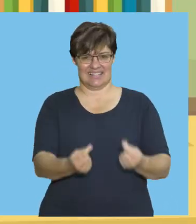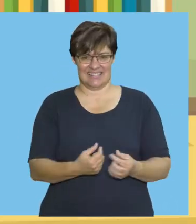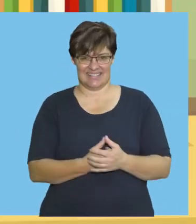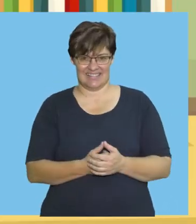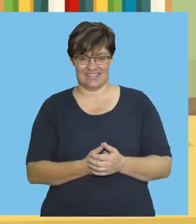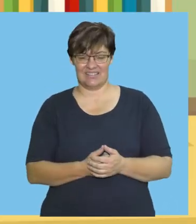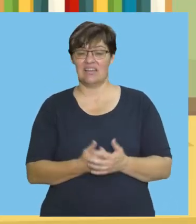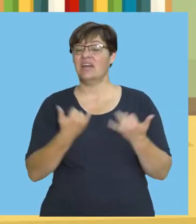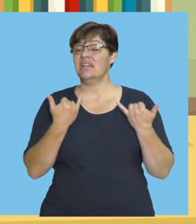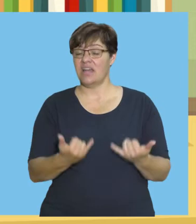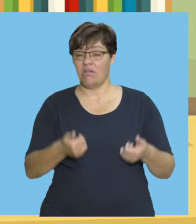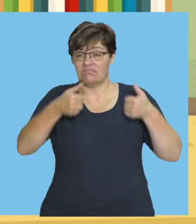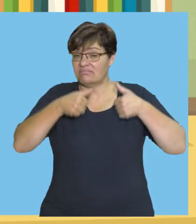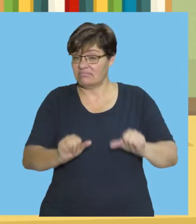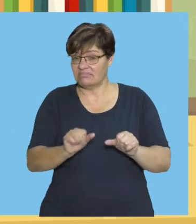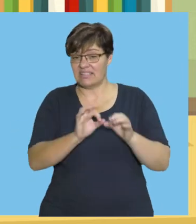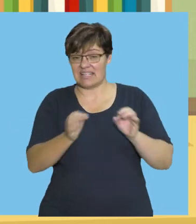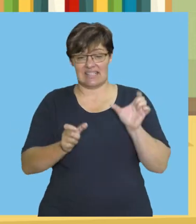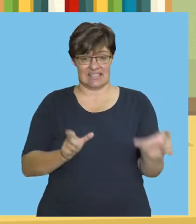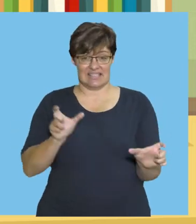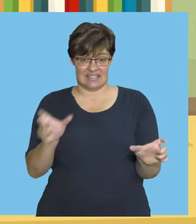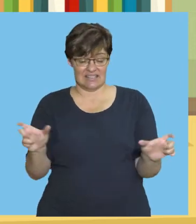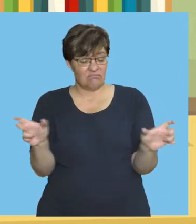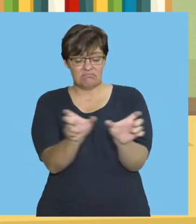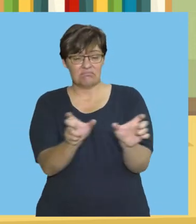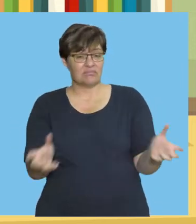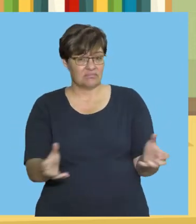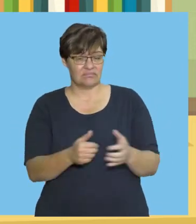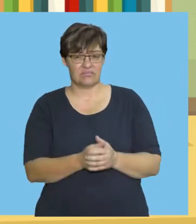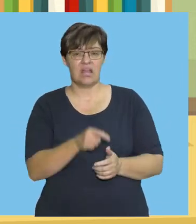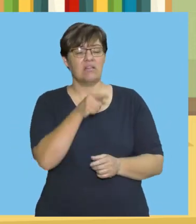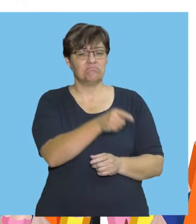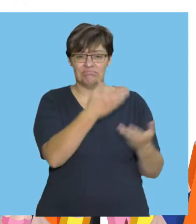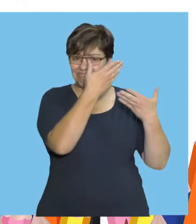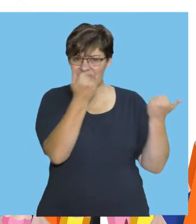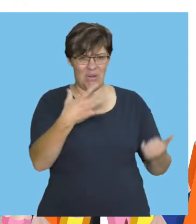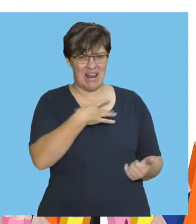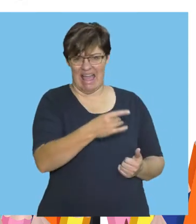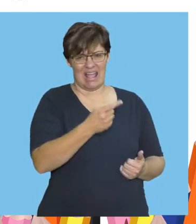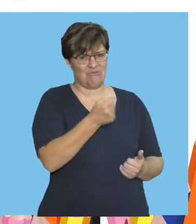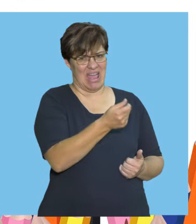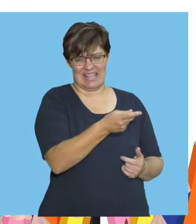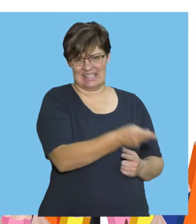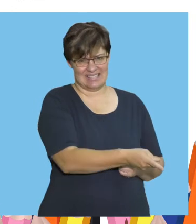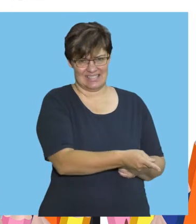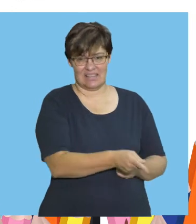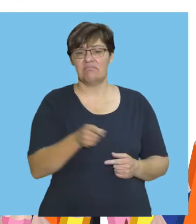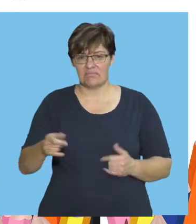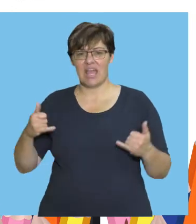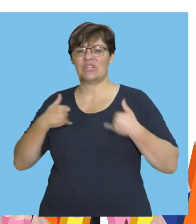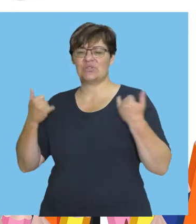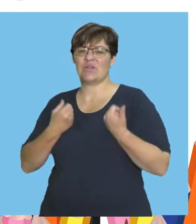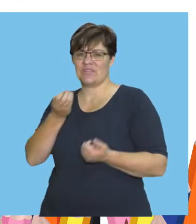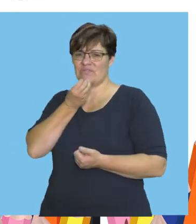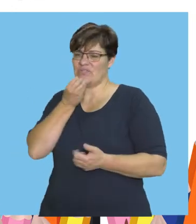done. Now let's listen to another two sentences. She doesn't like rice. She enjoyed